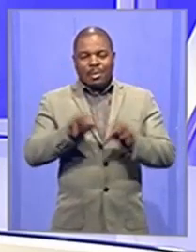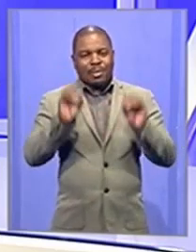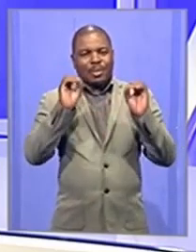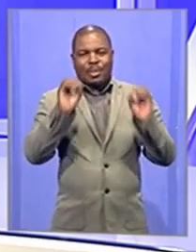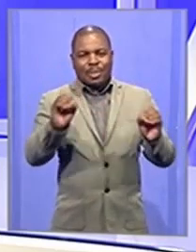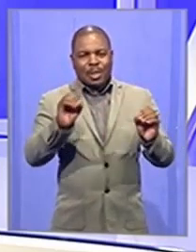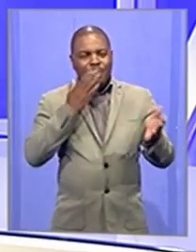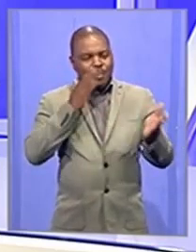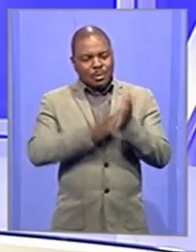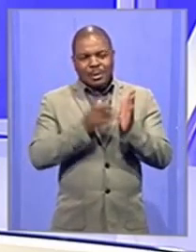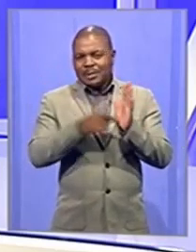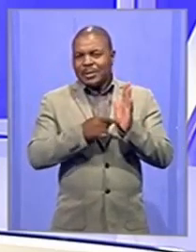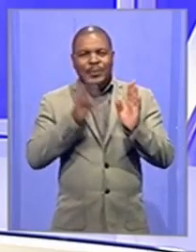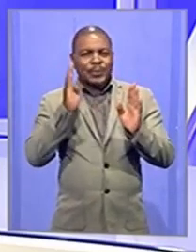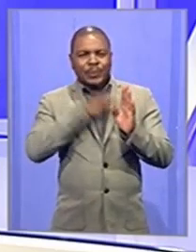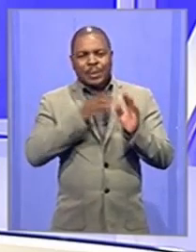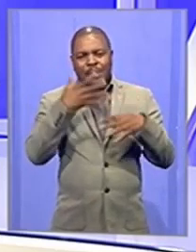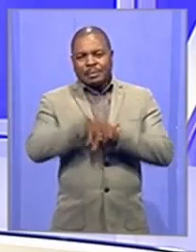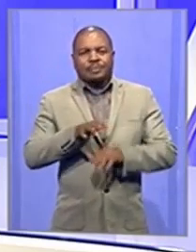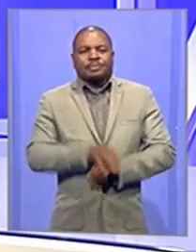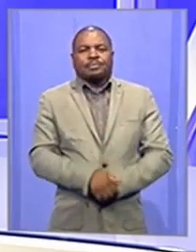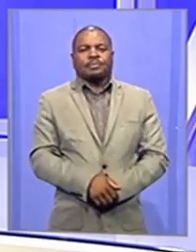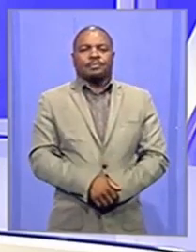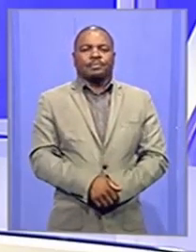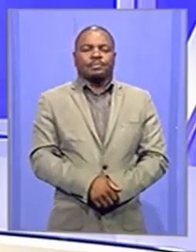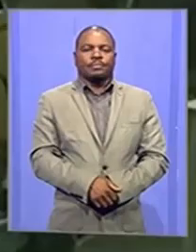se bego se bolelwa.